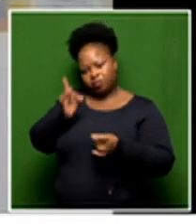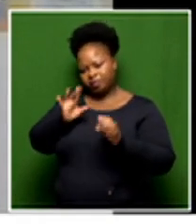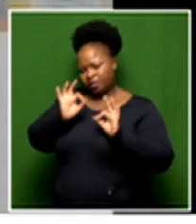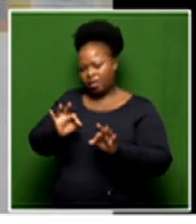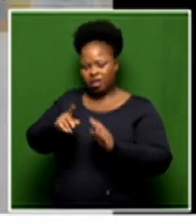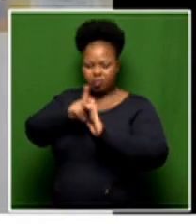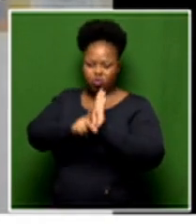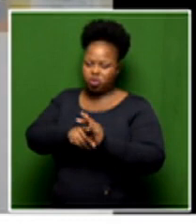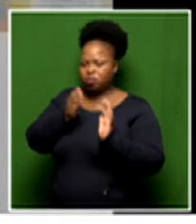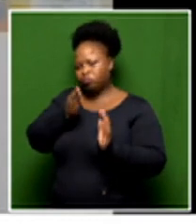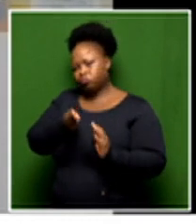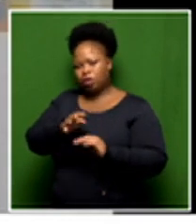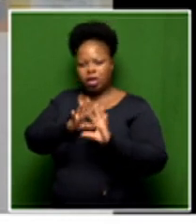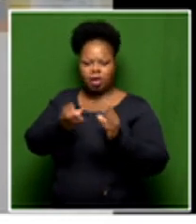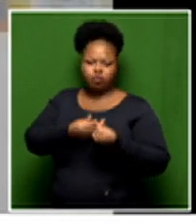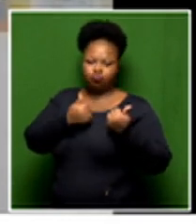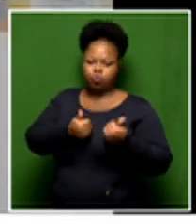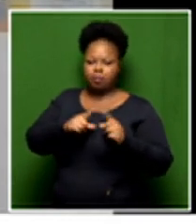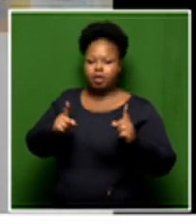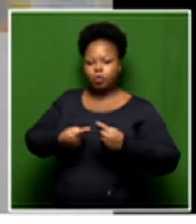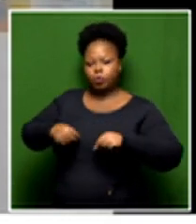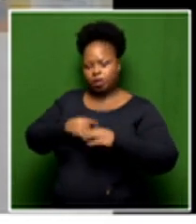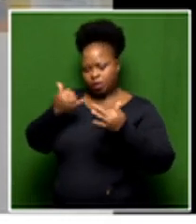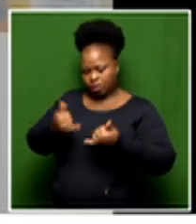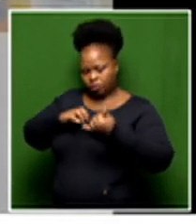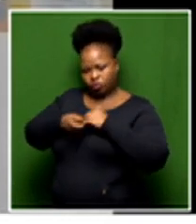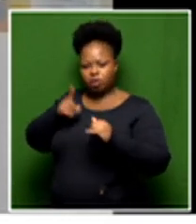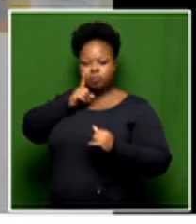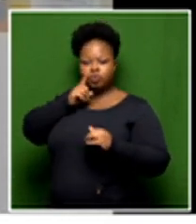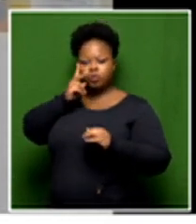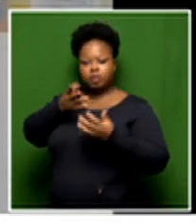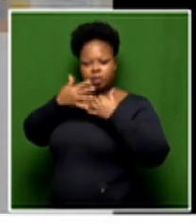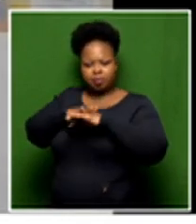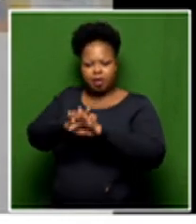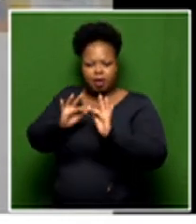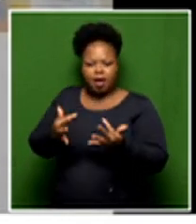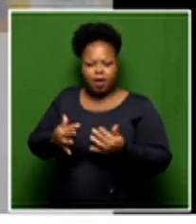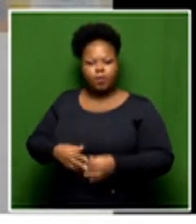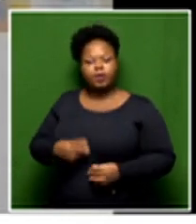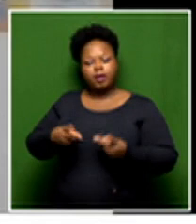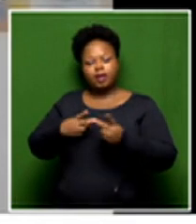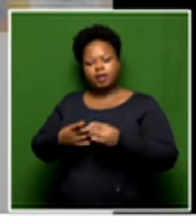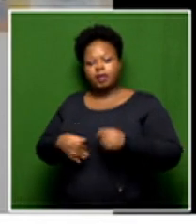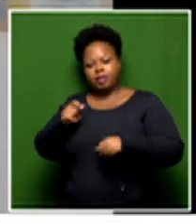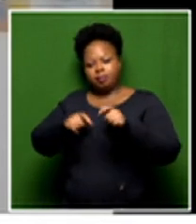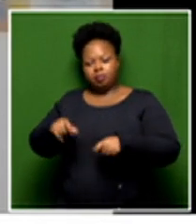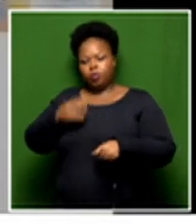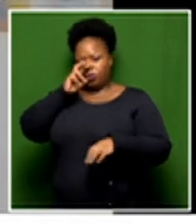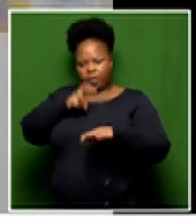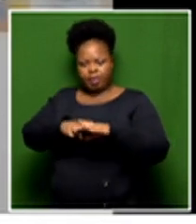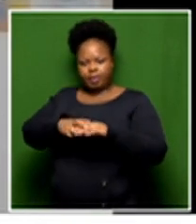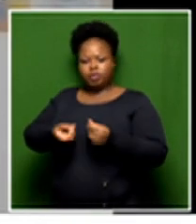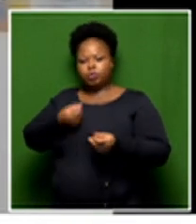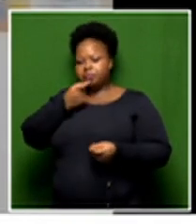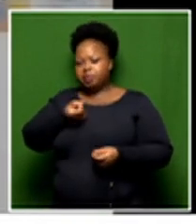the policies are there. We need to hone in on how we implement them and how we support people who need to